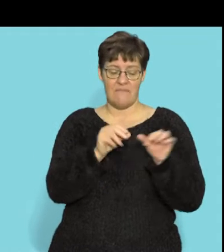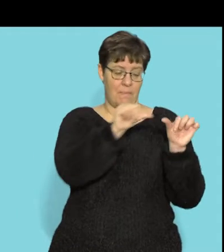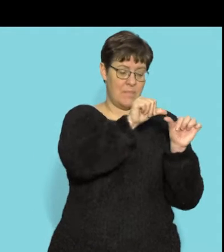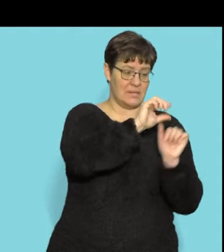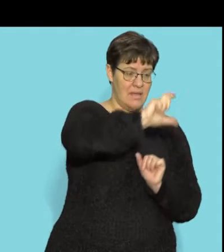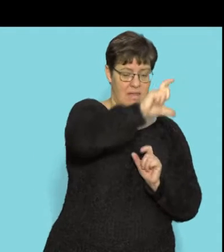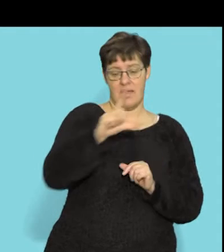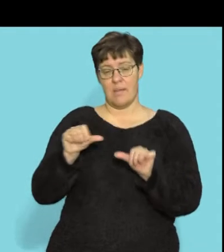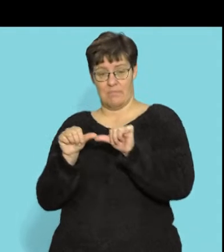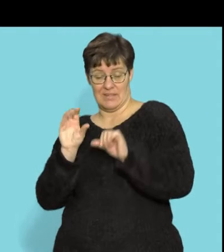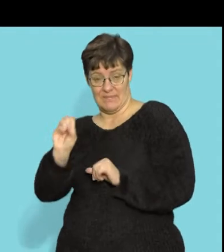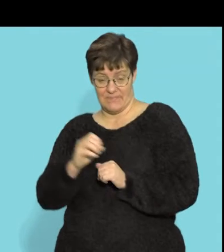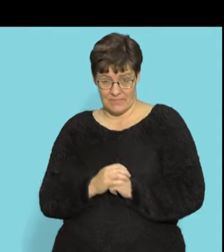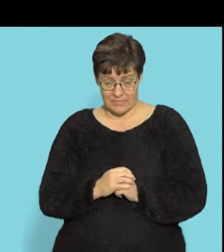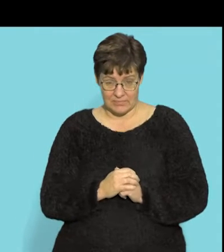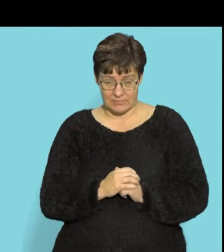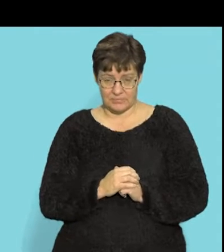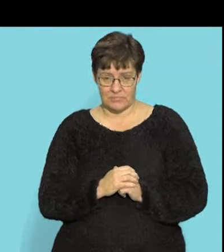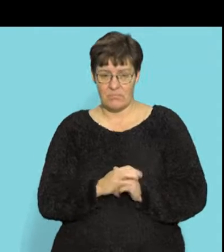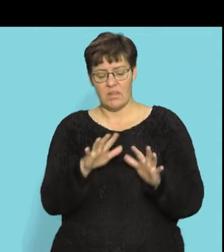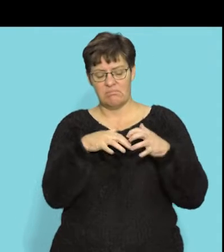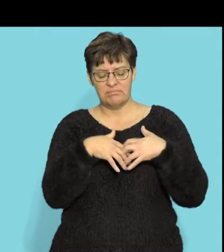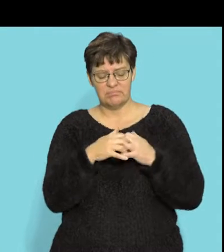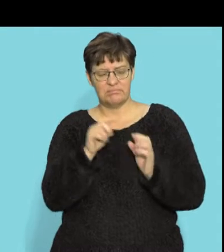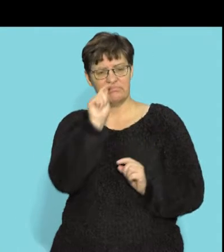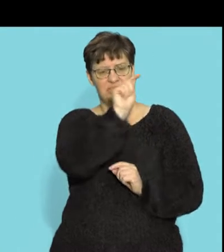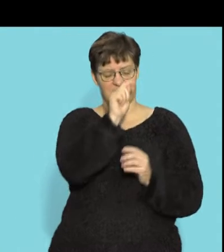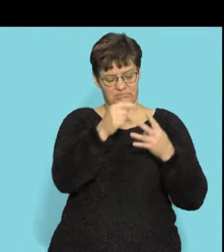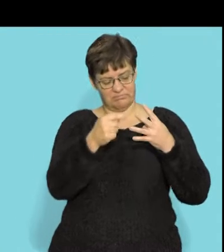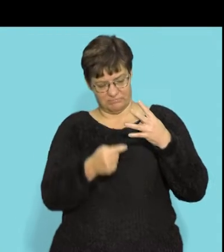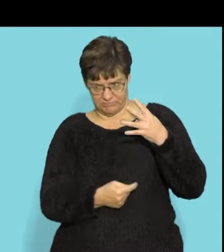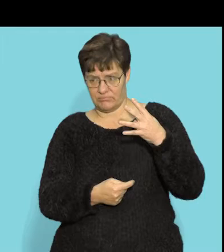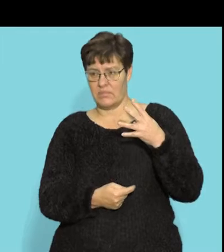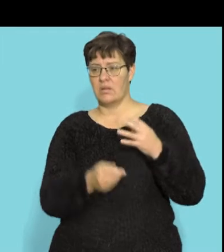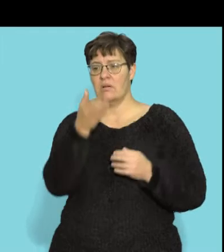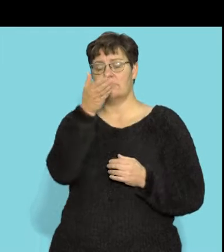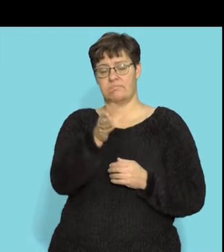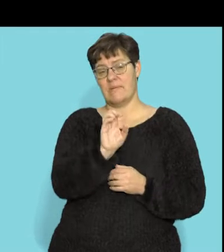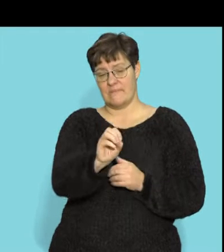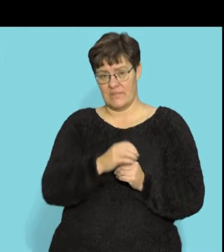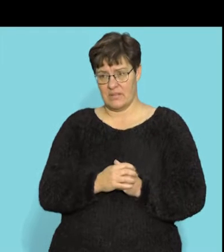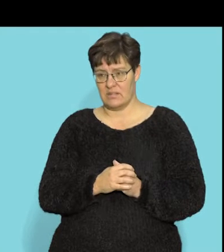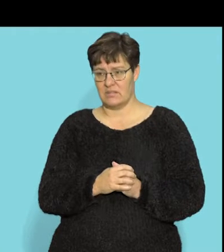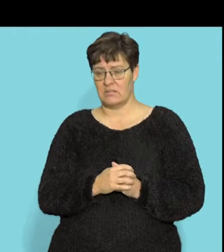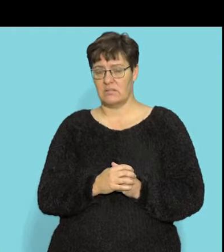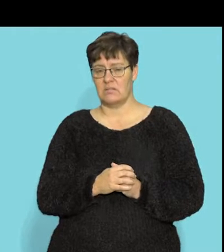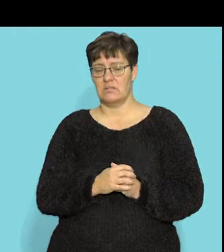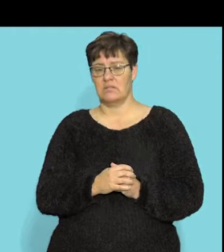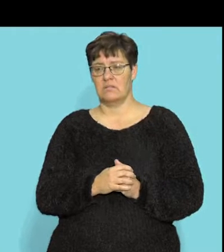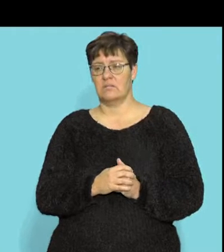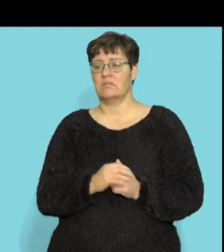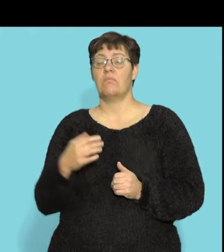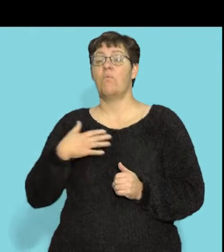voltmeter. So this is the setup in terms of this investigation, right? We want